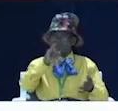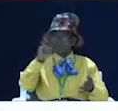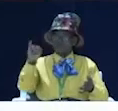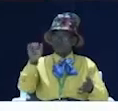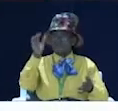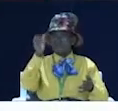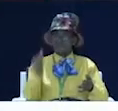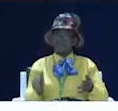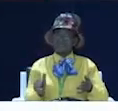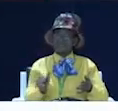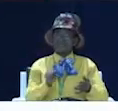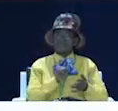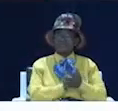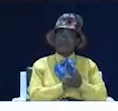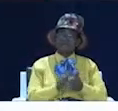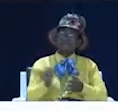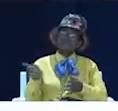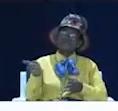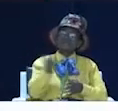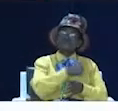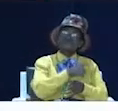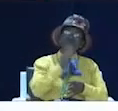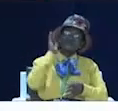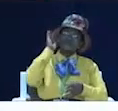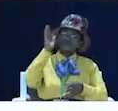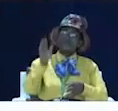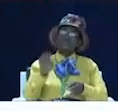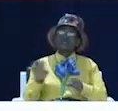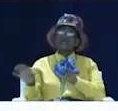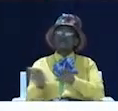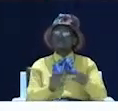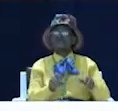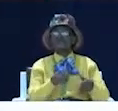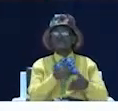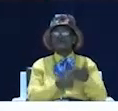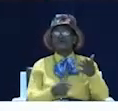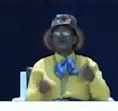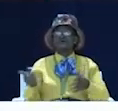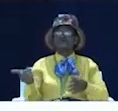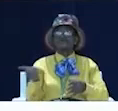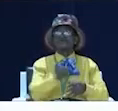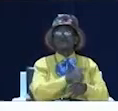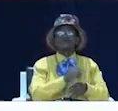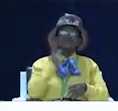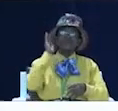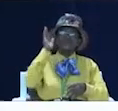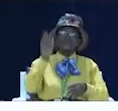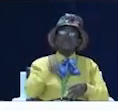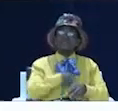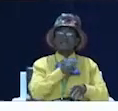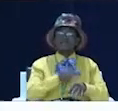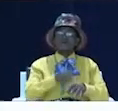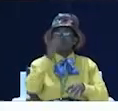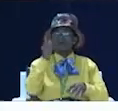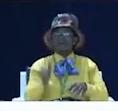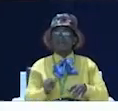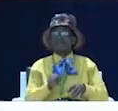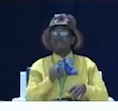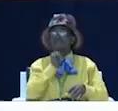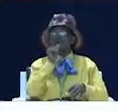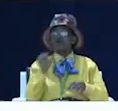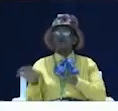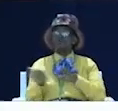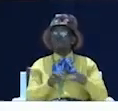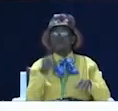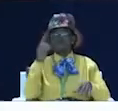That you do what you would normally not do. You would have done it before you even know what you are doing. For example, when that girl